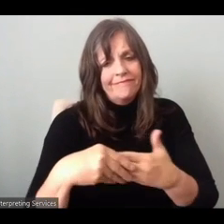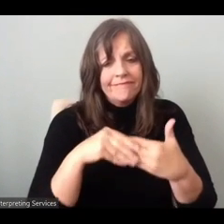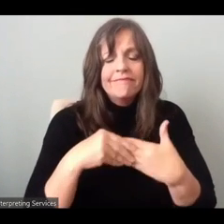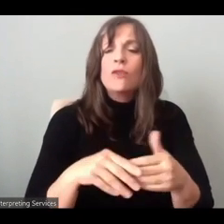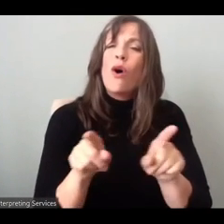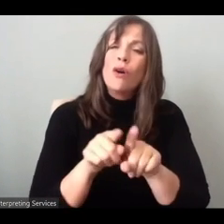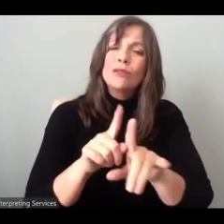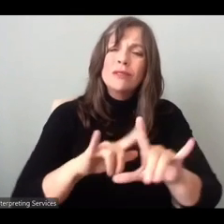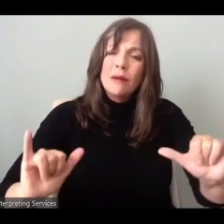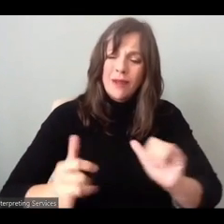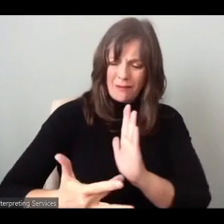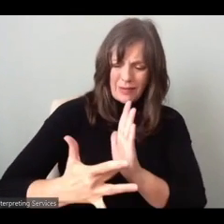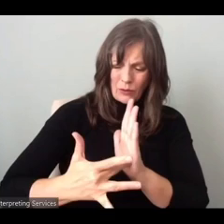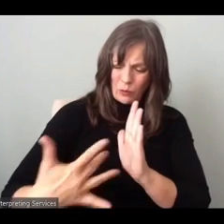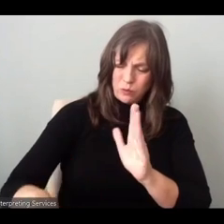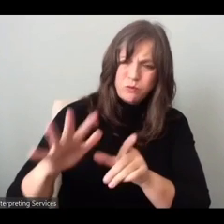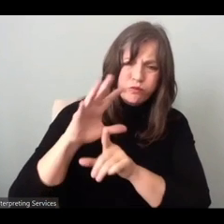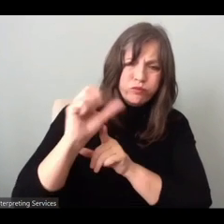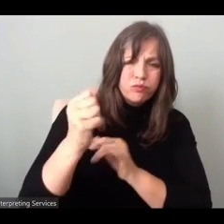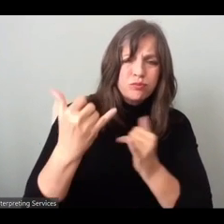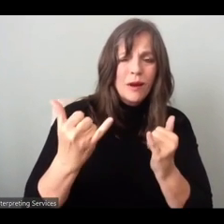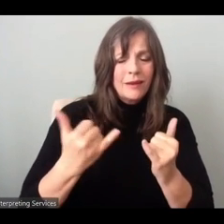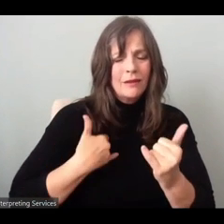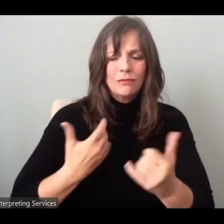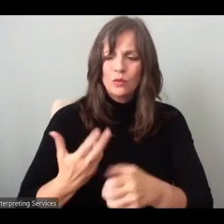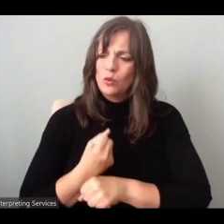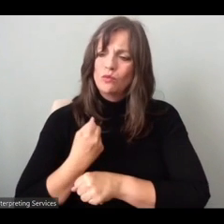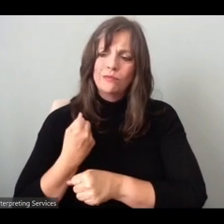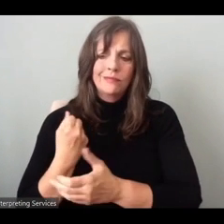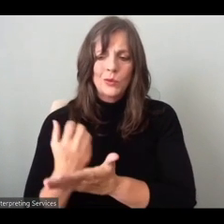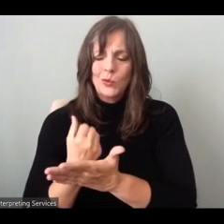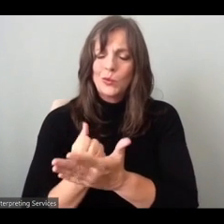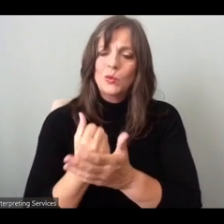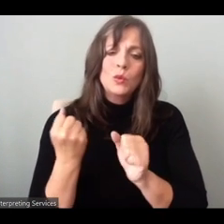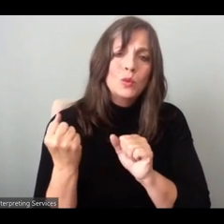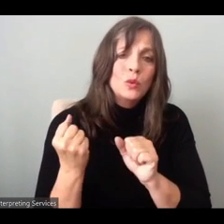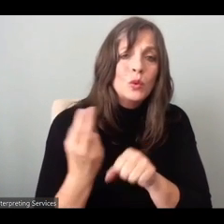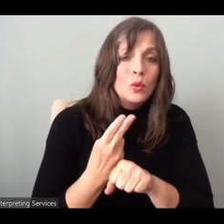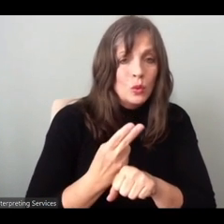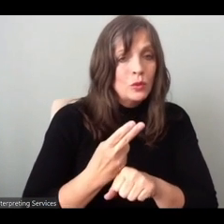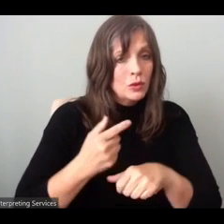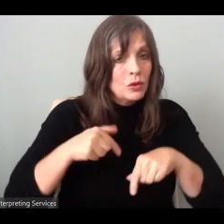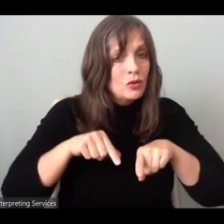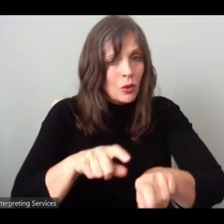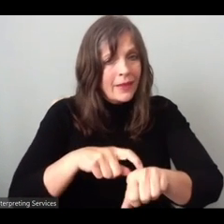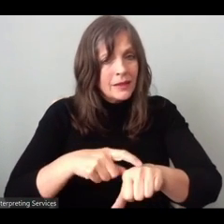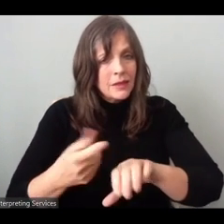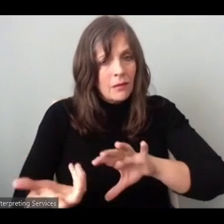And again, to do that all the time and not just in a crisis like now.